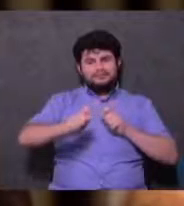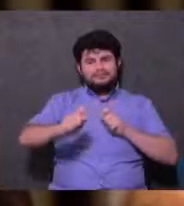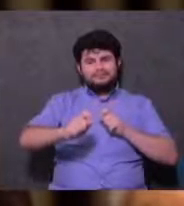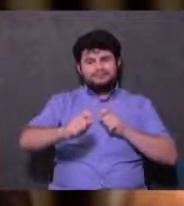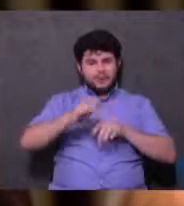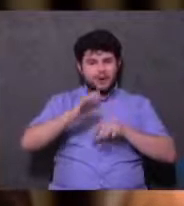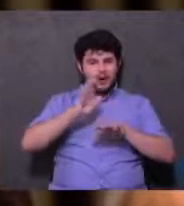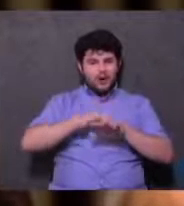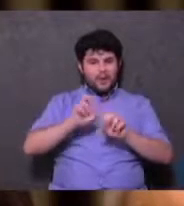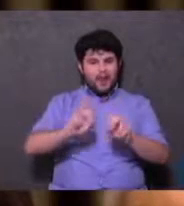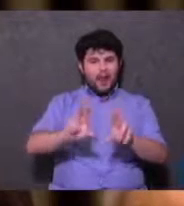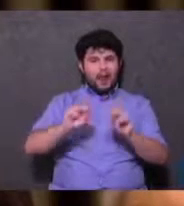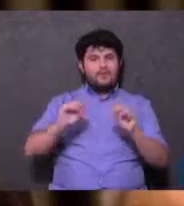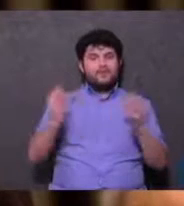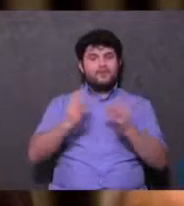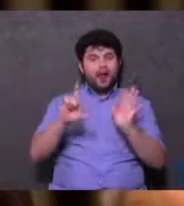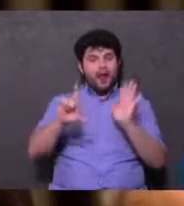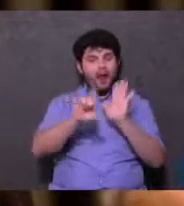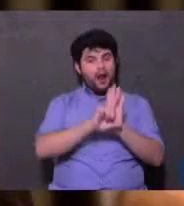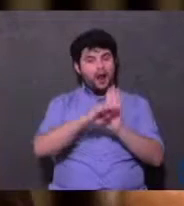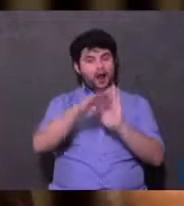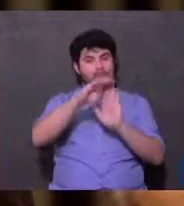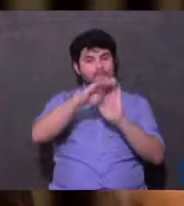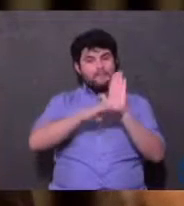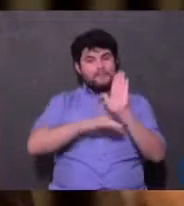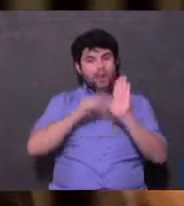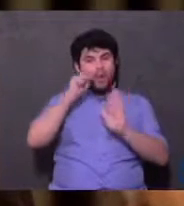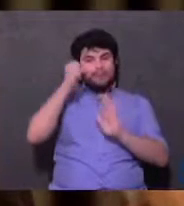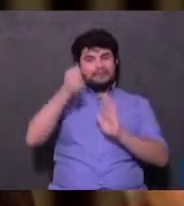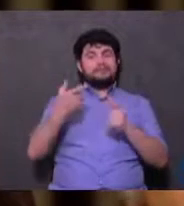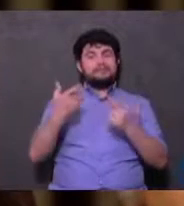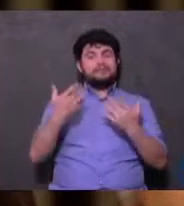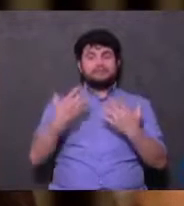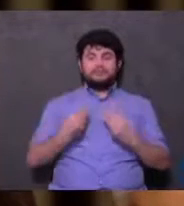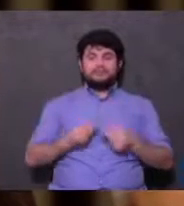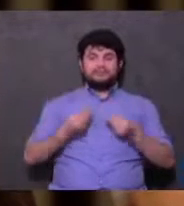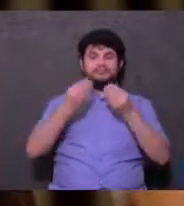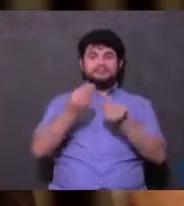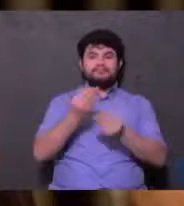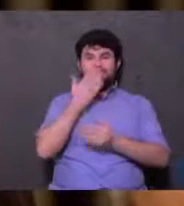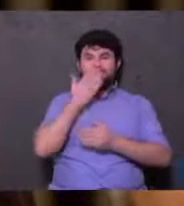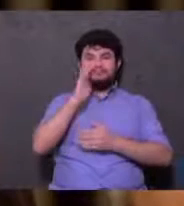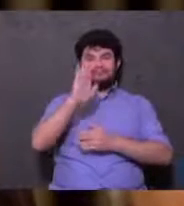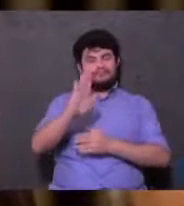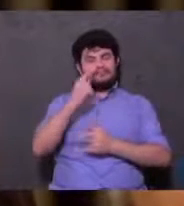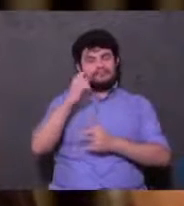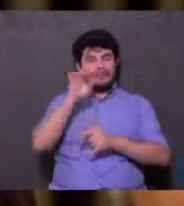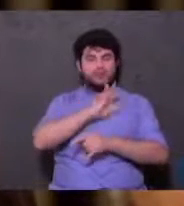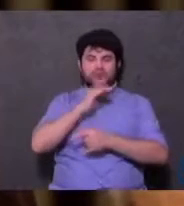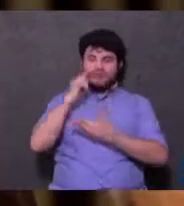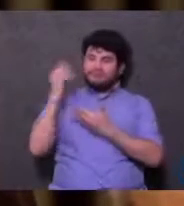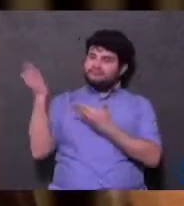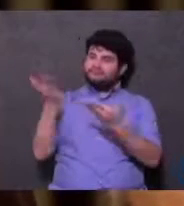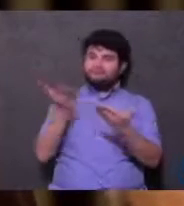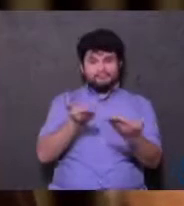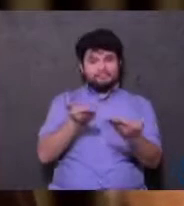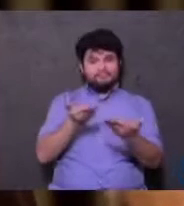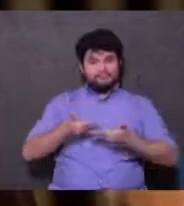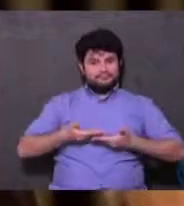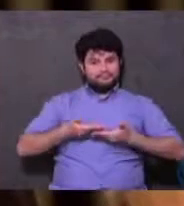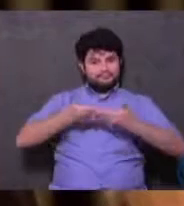to Jerusalem to present him to the Lord. When they had fulfilled all the prescriptions of the law of the